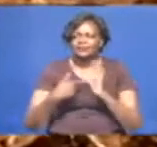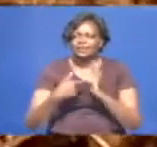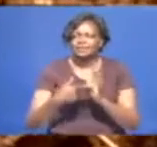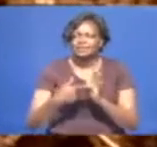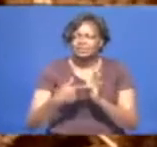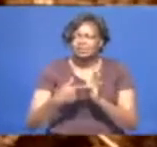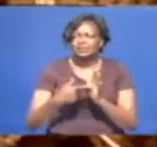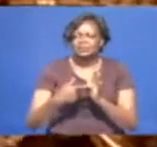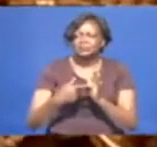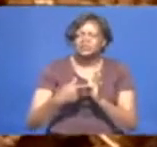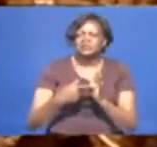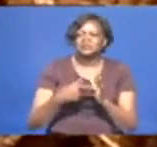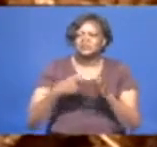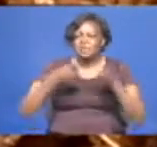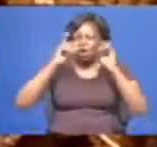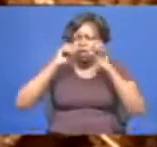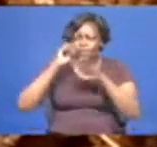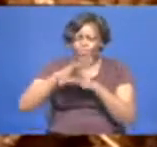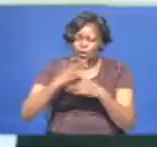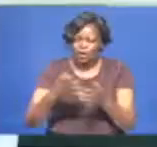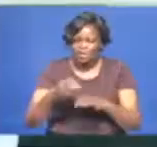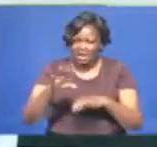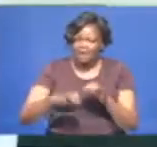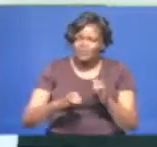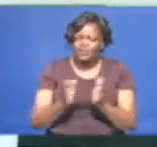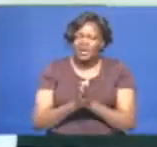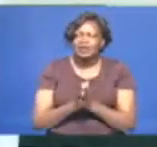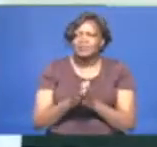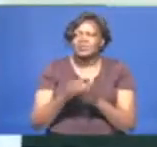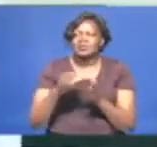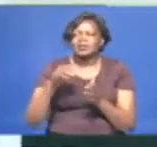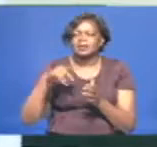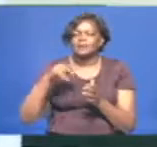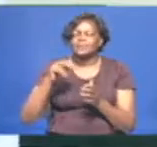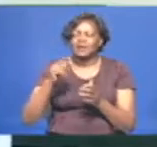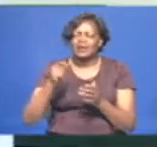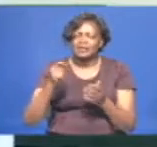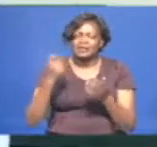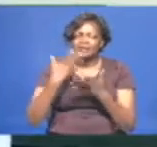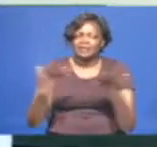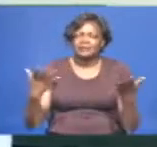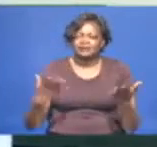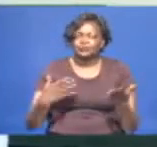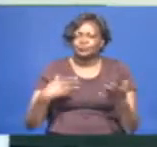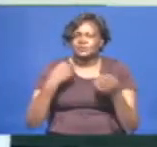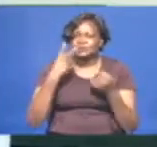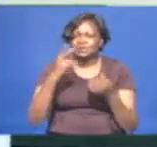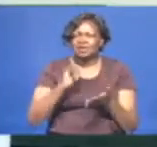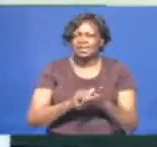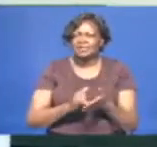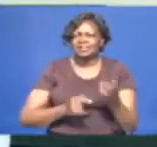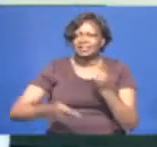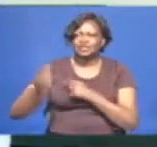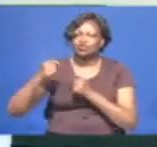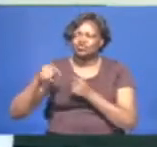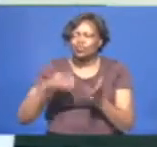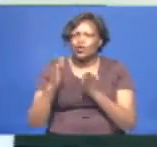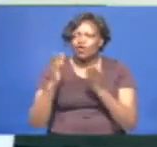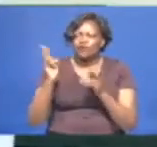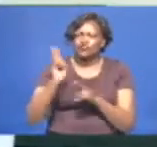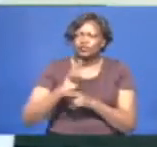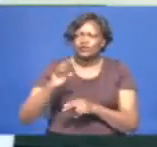compost or other animal and plant products. And what we realize is that, unfortunately, the traditional methods of using